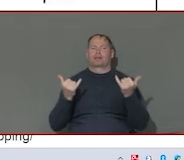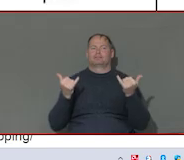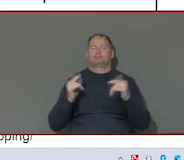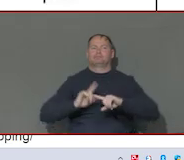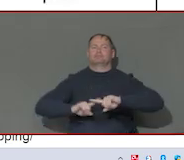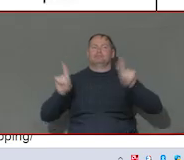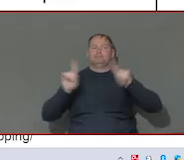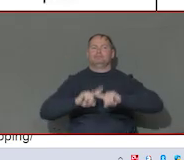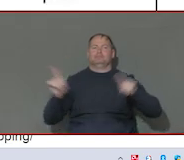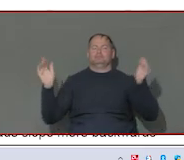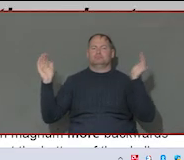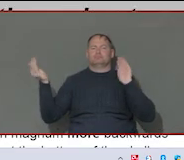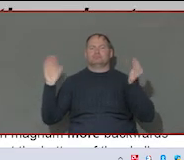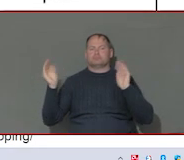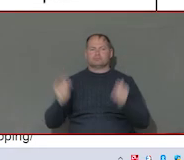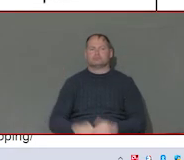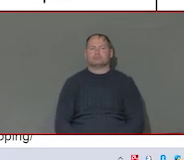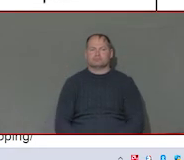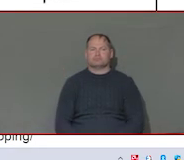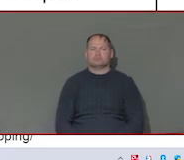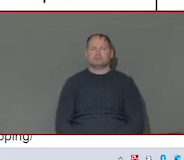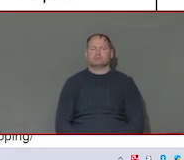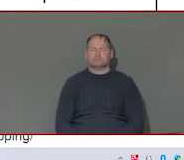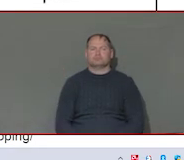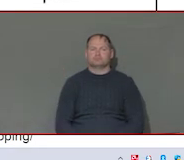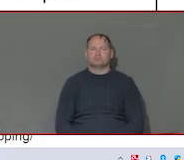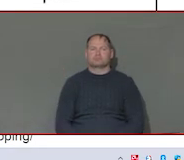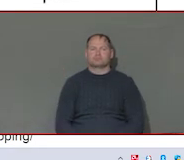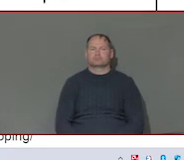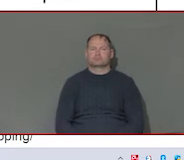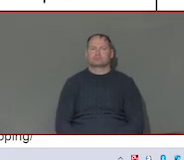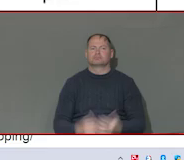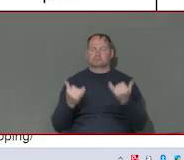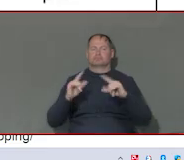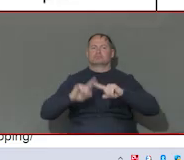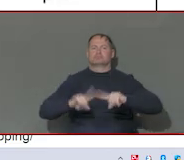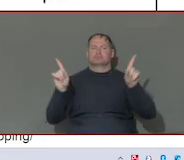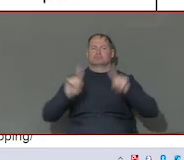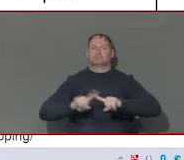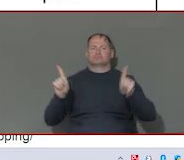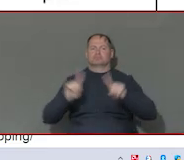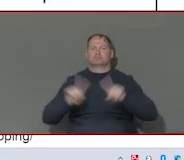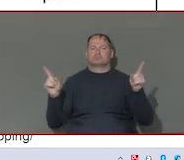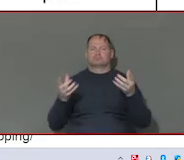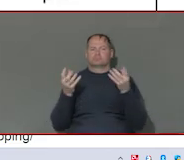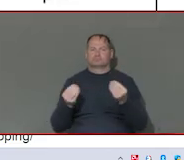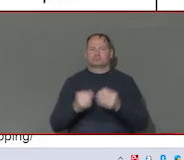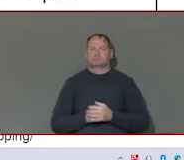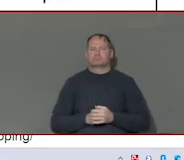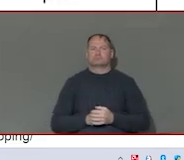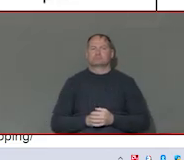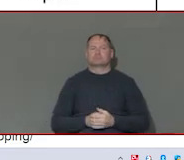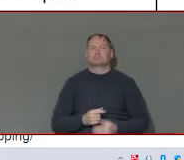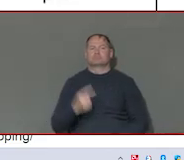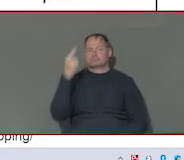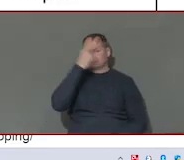differences between the two. So we have the differences. This whole thing is the what?